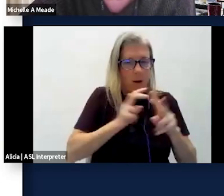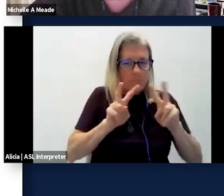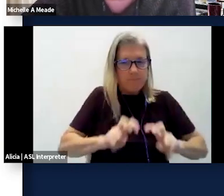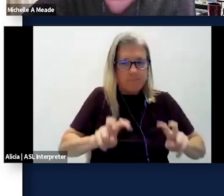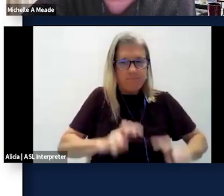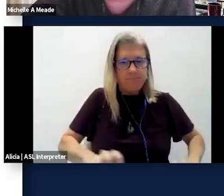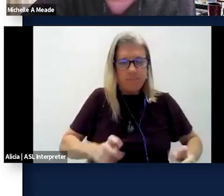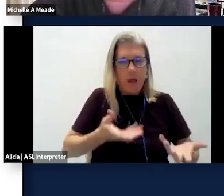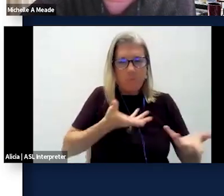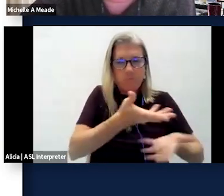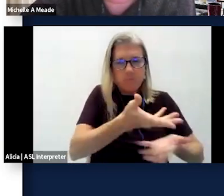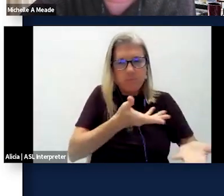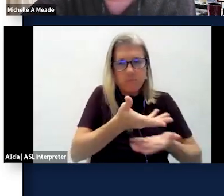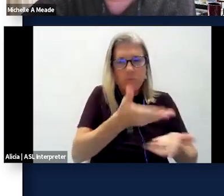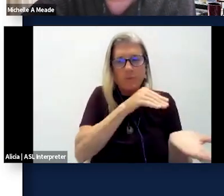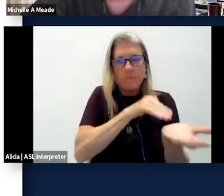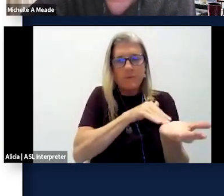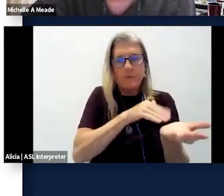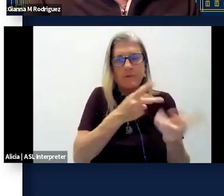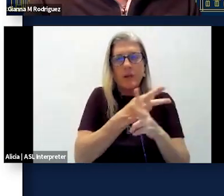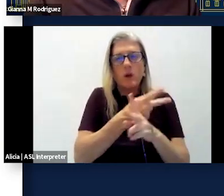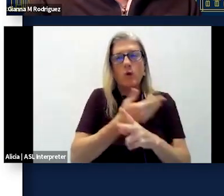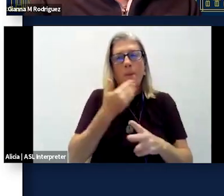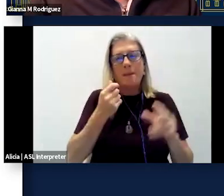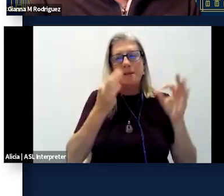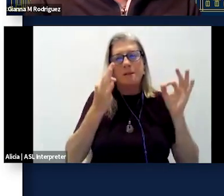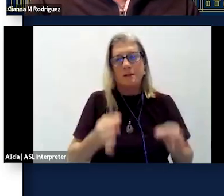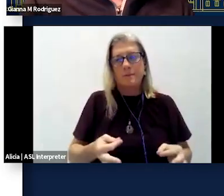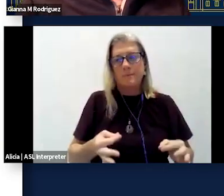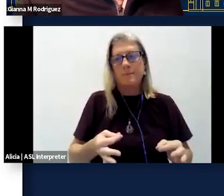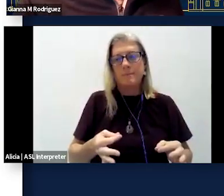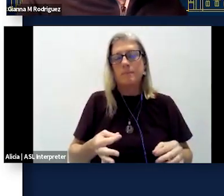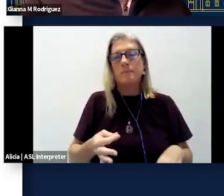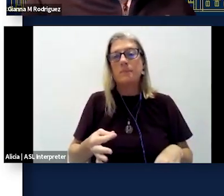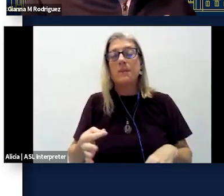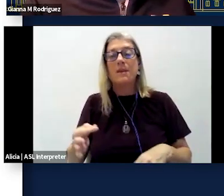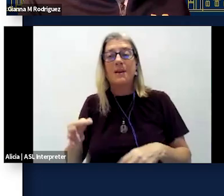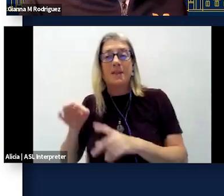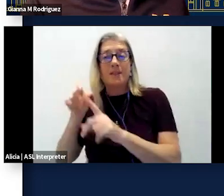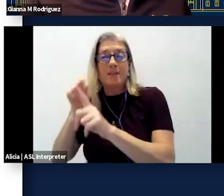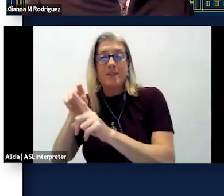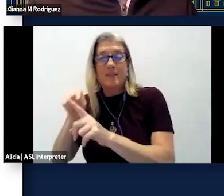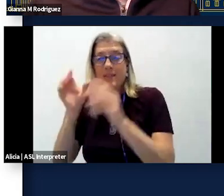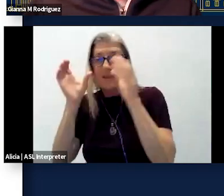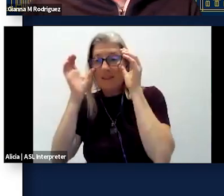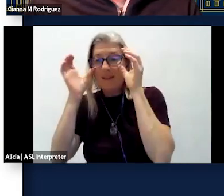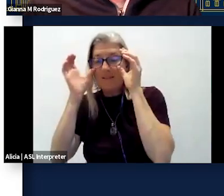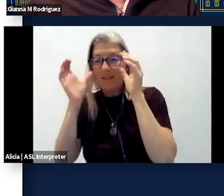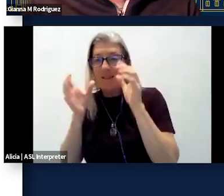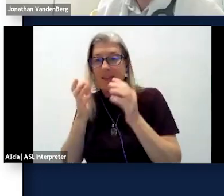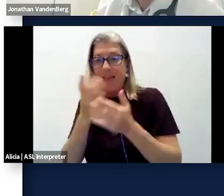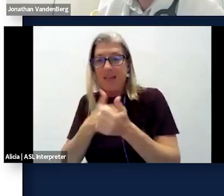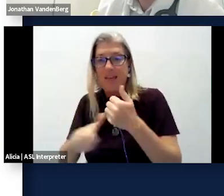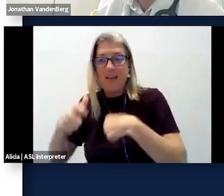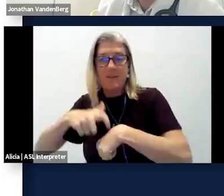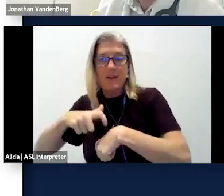physicians to make, or their clinician to make decisions. Correct. Makes sense. And just on the caffeine thing, I know every time I drink a coffee, I have to poop.